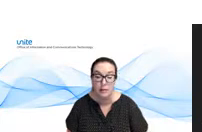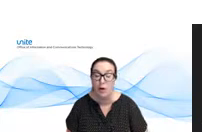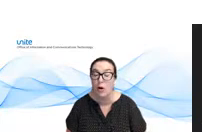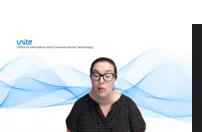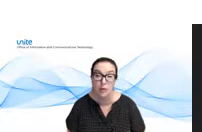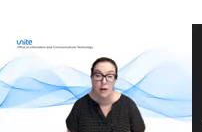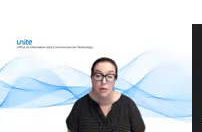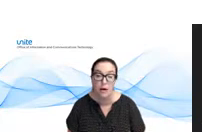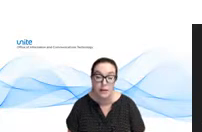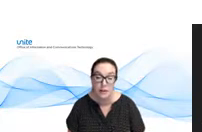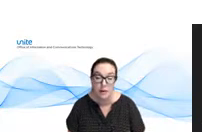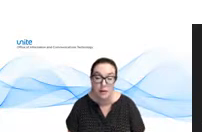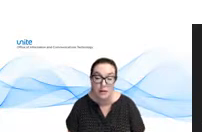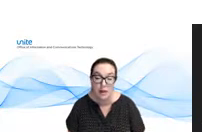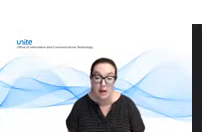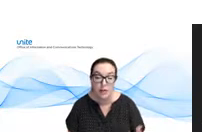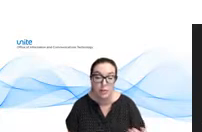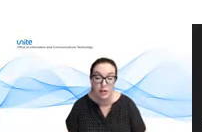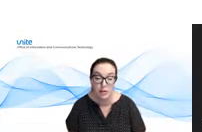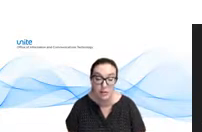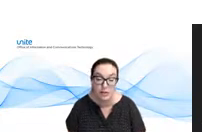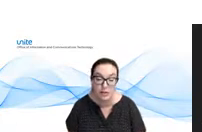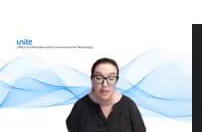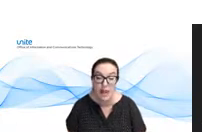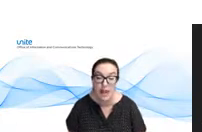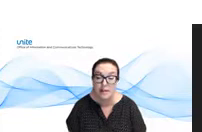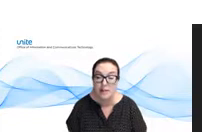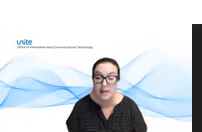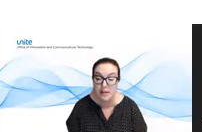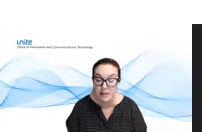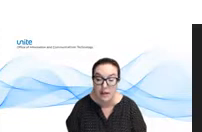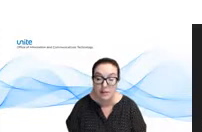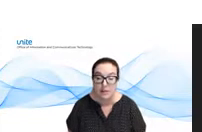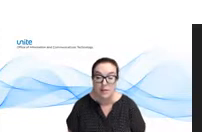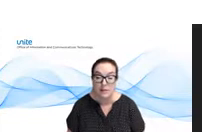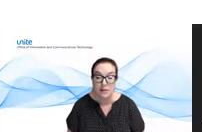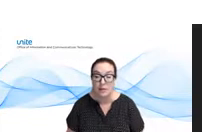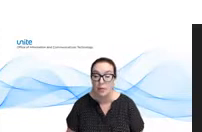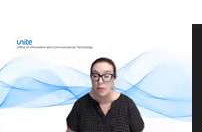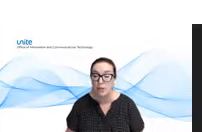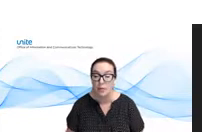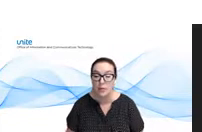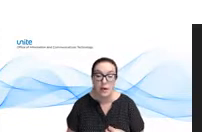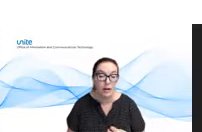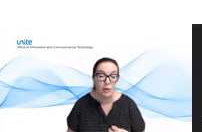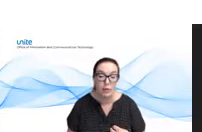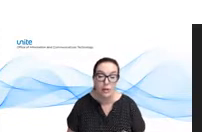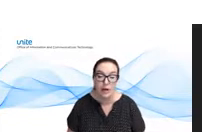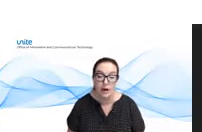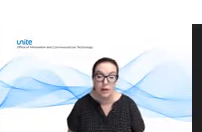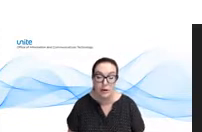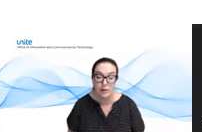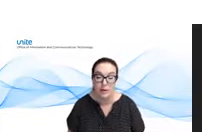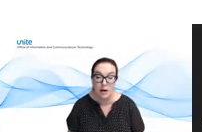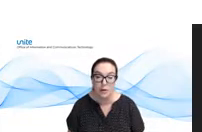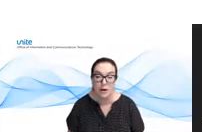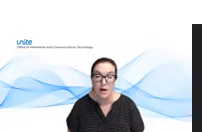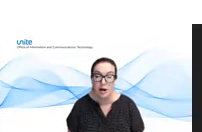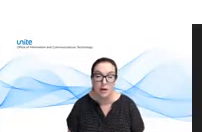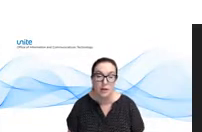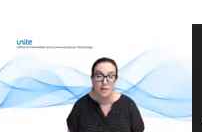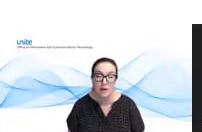I learned about all the great work ITU has done, the resources that they have invested in. And this is something that we should be, reaching out